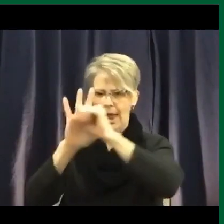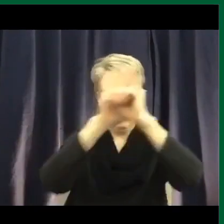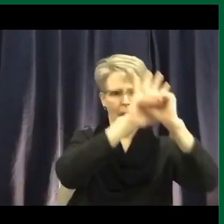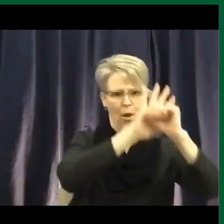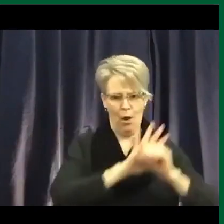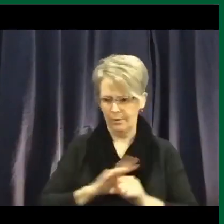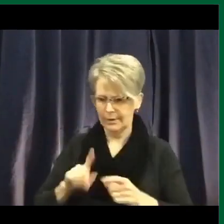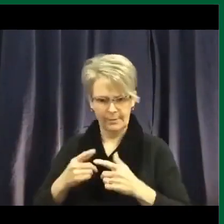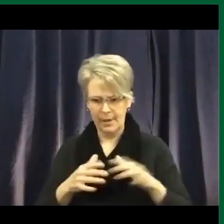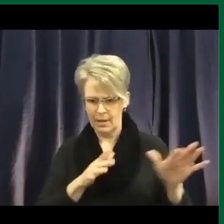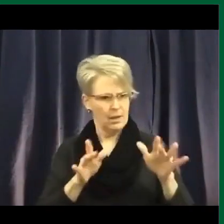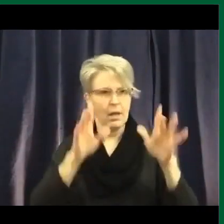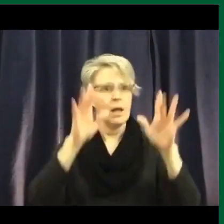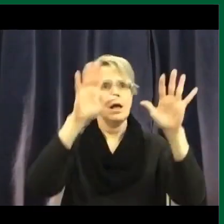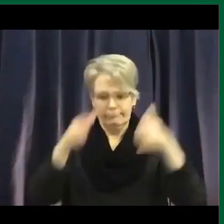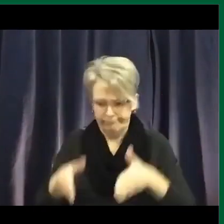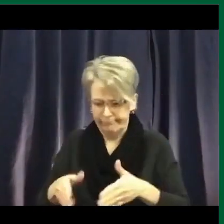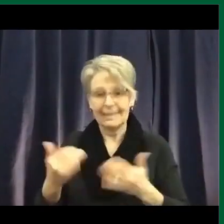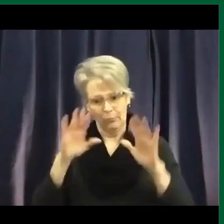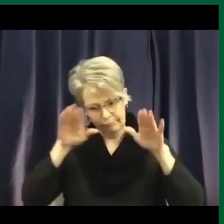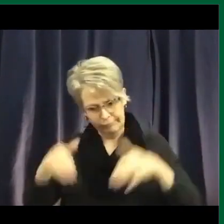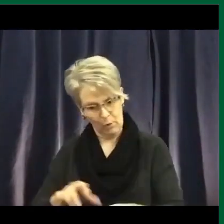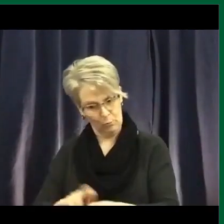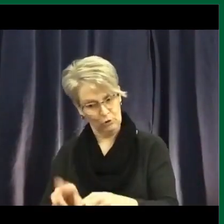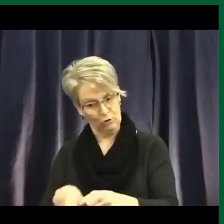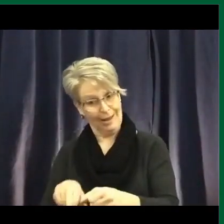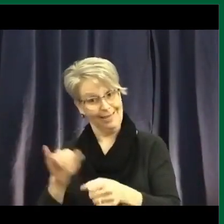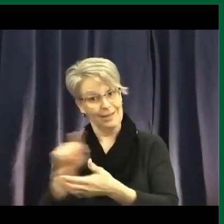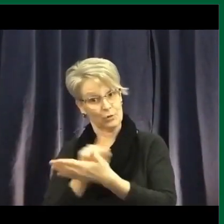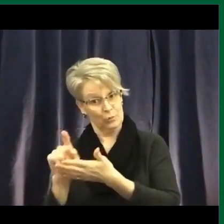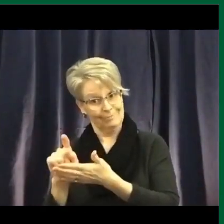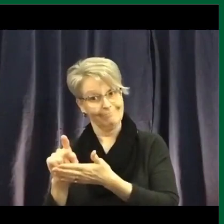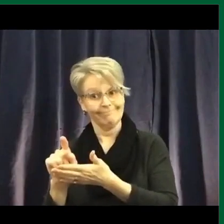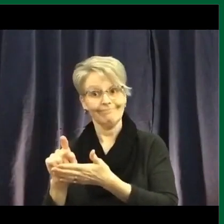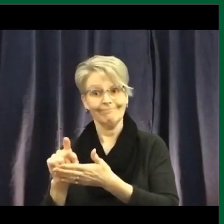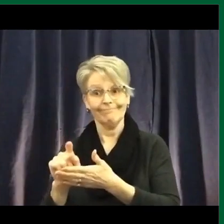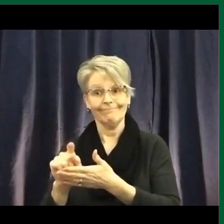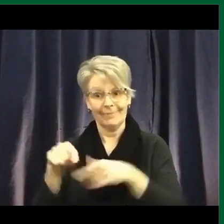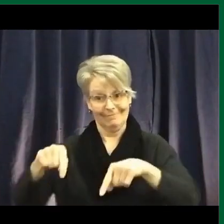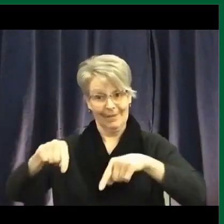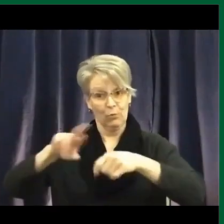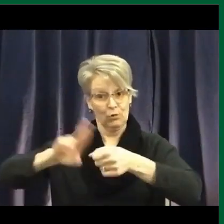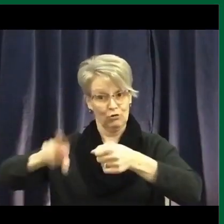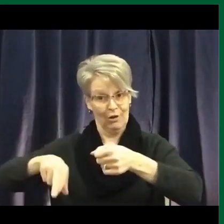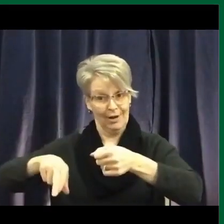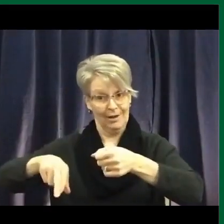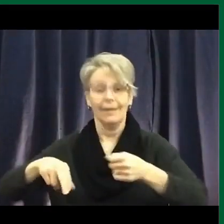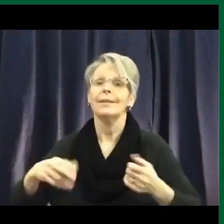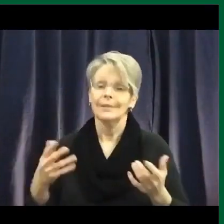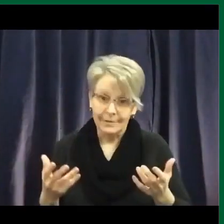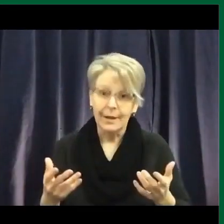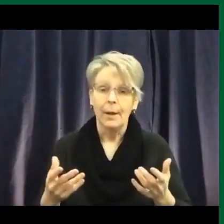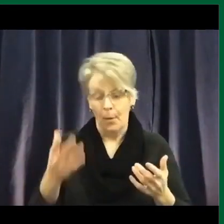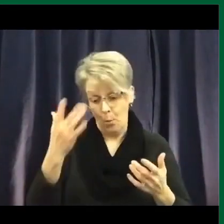number of vaccines available in Regina as early as this week to ensure that we are